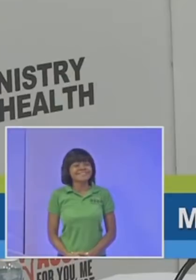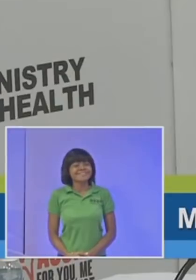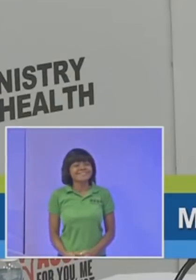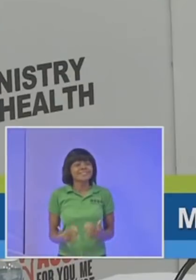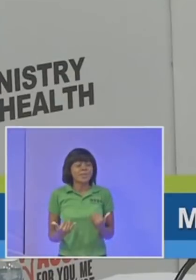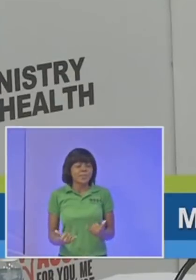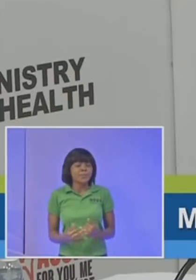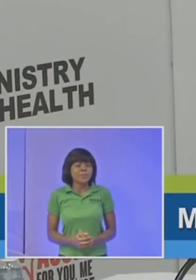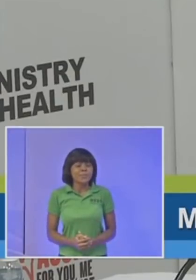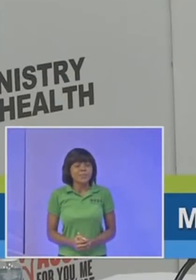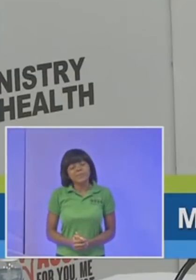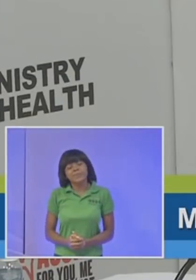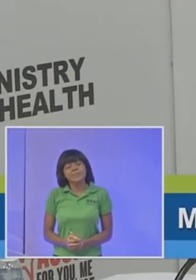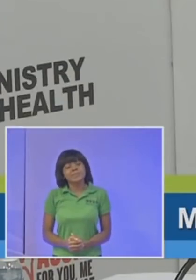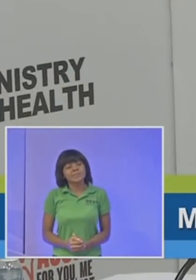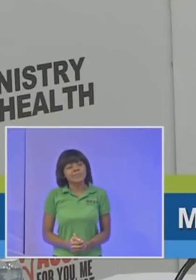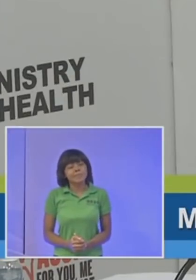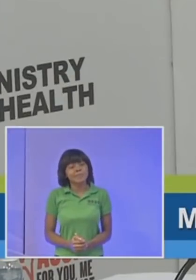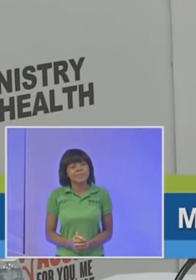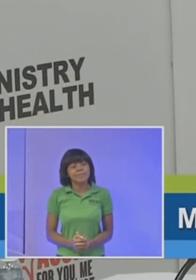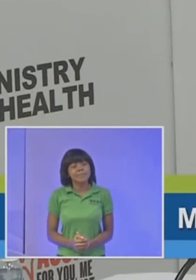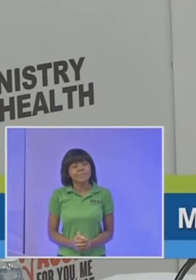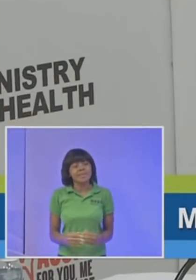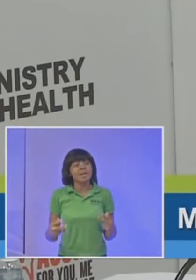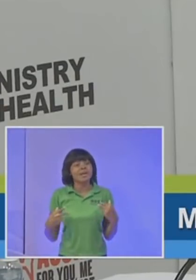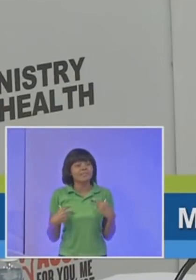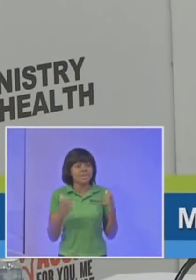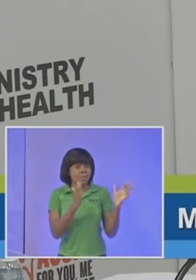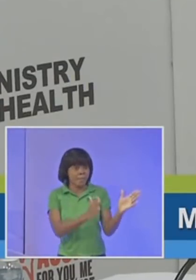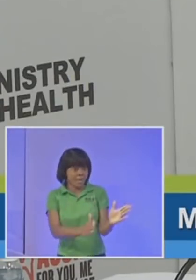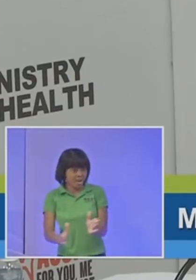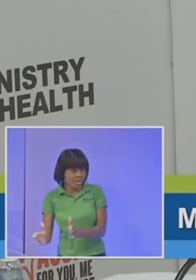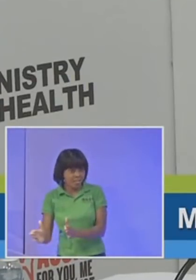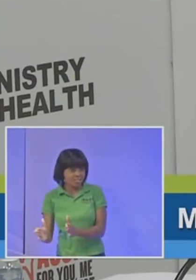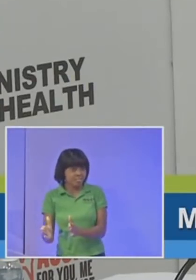what will be the expiry of that third tranche, and then we'll be in a better position